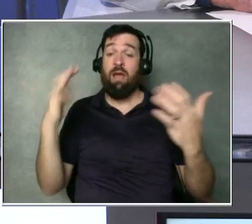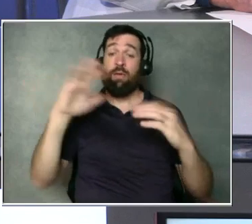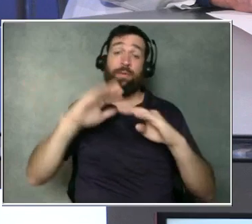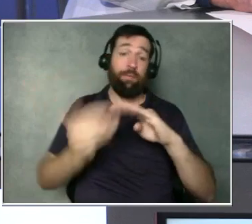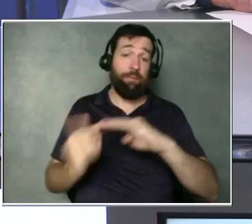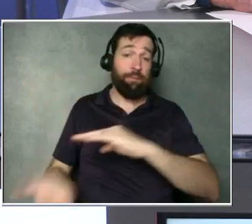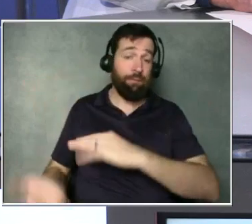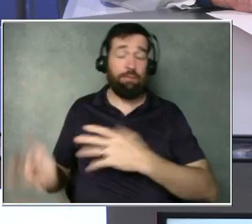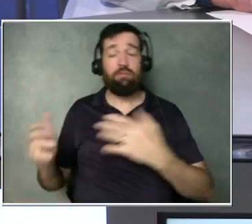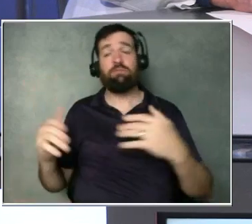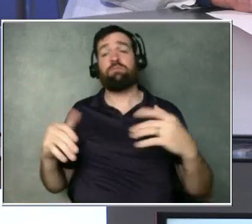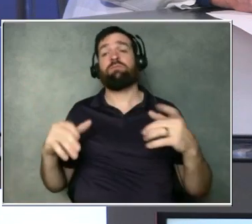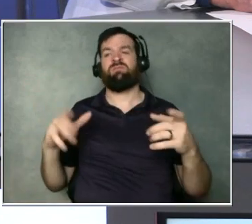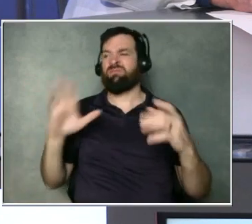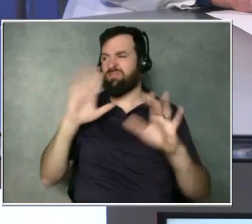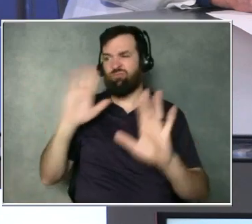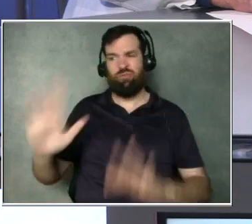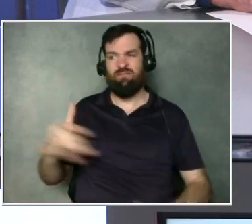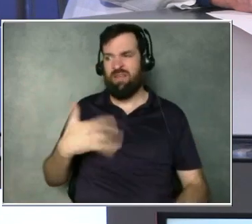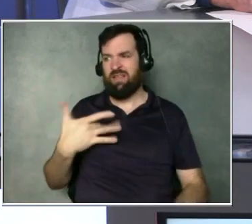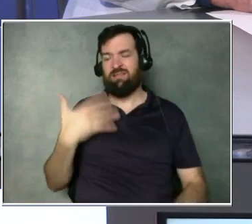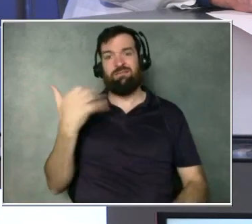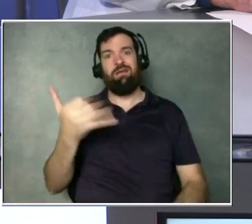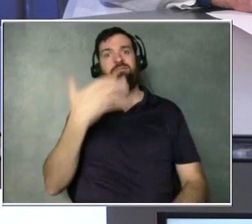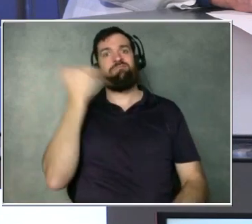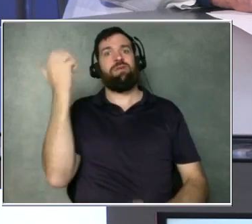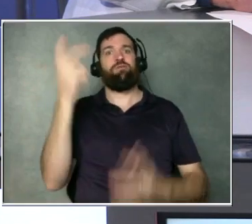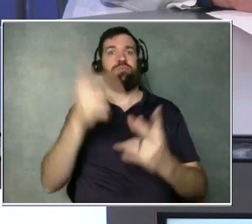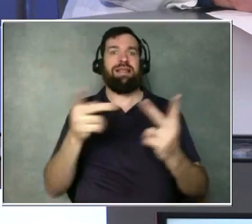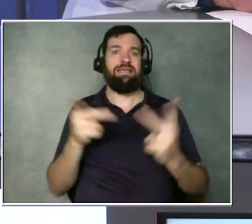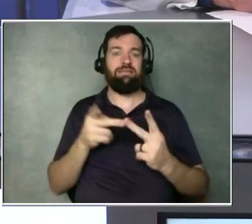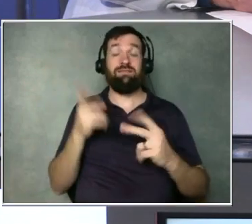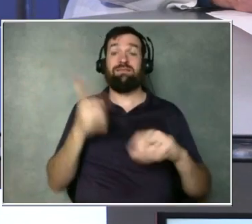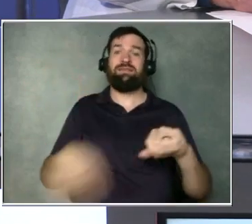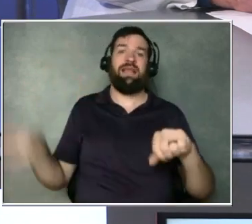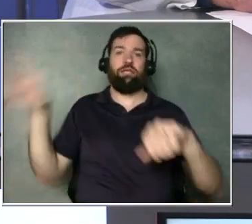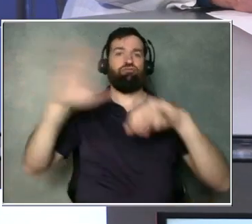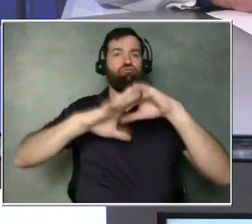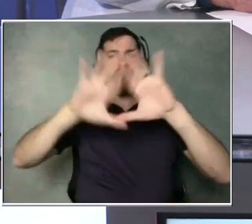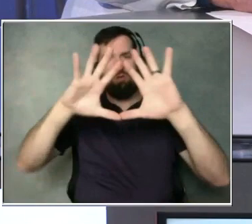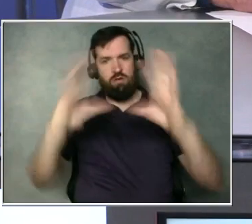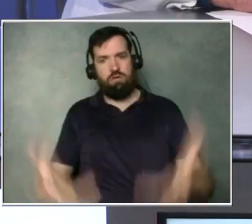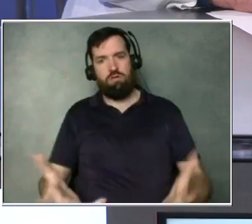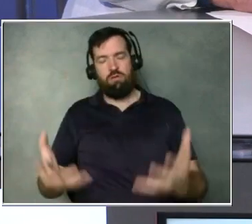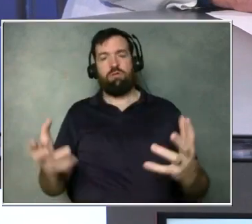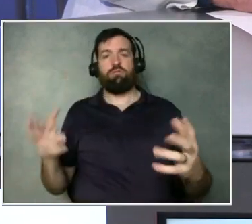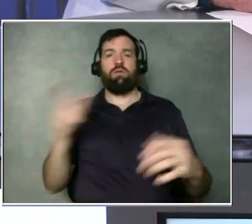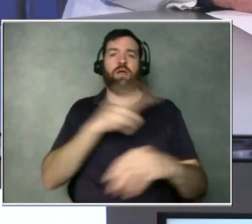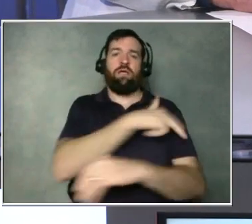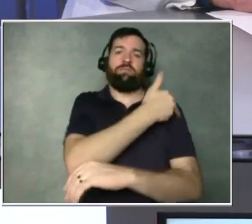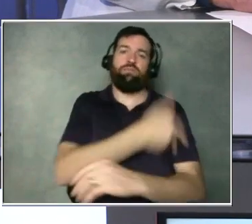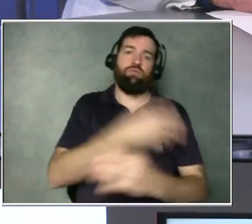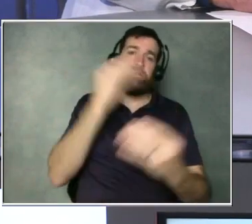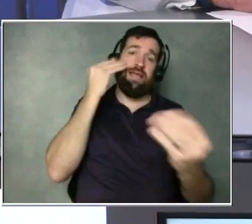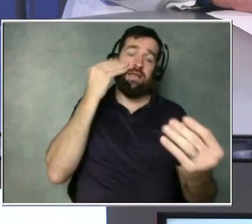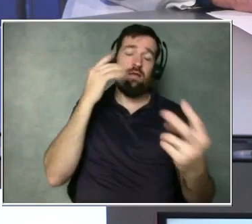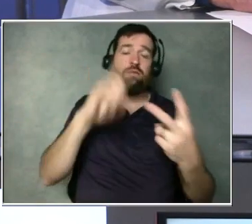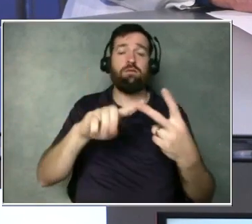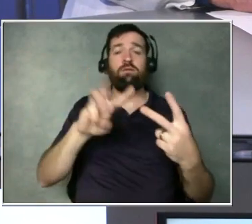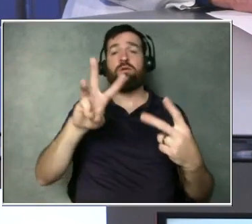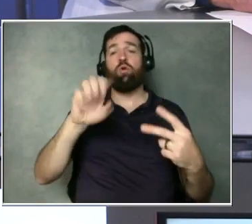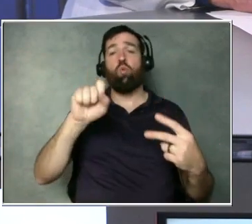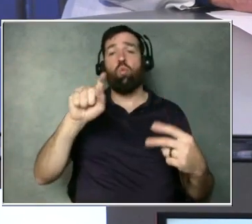that we are in such a better place. And on a national level, we know that hospitalization data and wastewater data show that